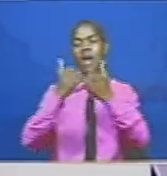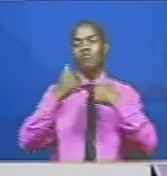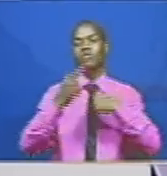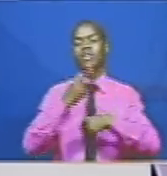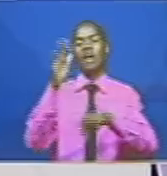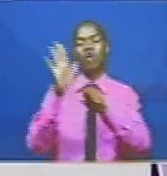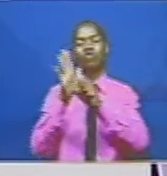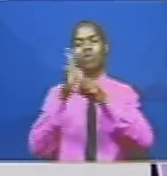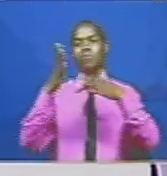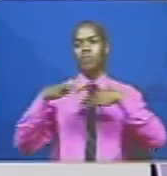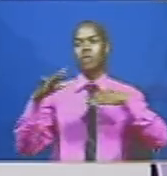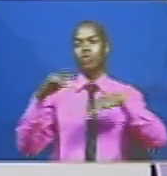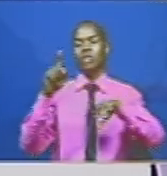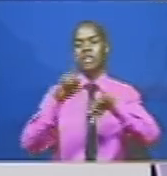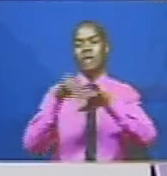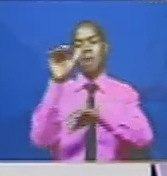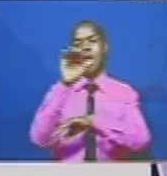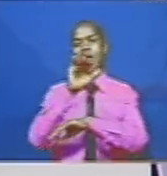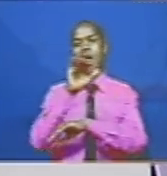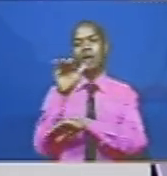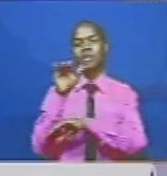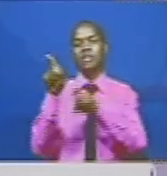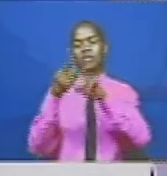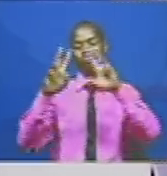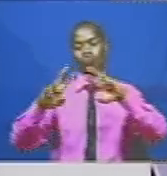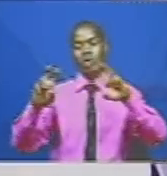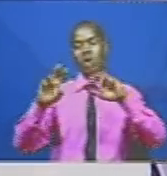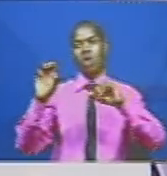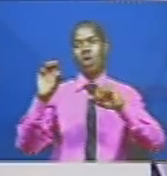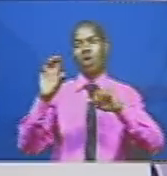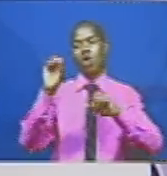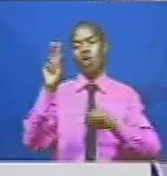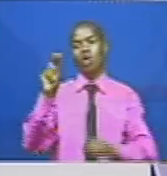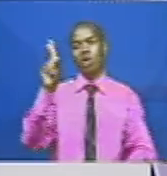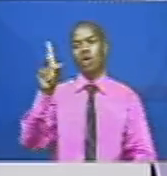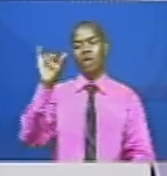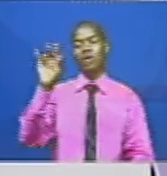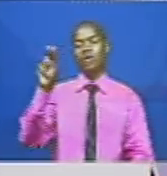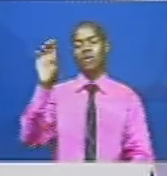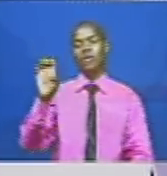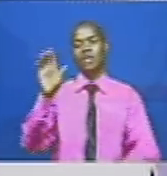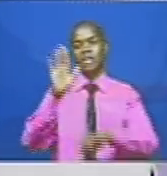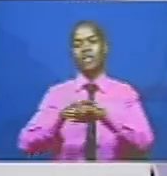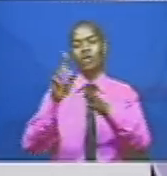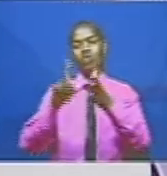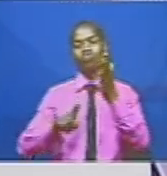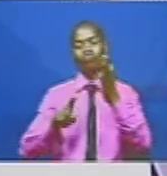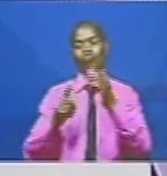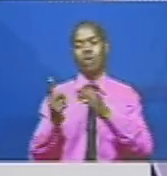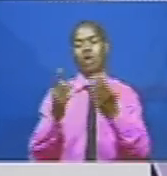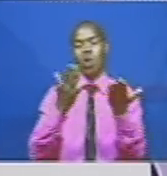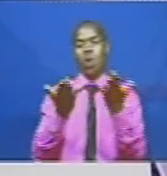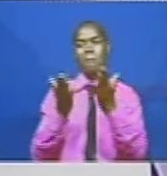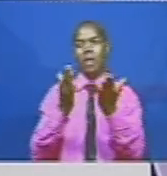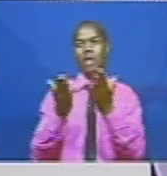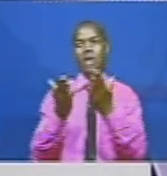nowadays, when they request for a quotation, they also check online. What am I getting online and what am I getting from the tour operator? So you realize